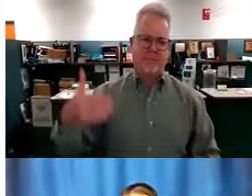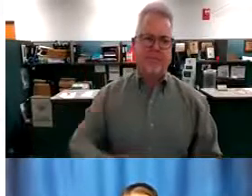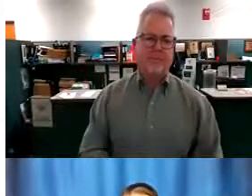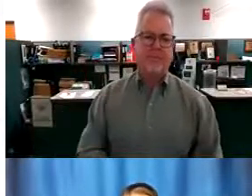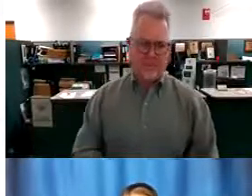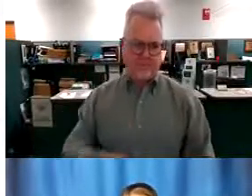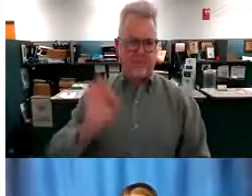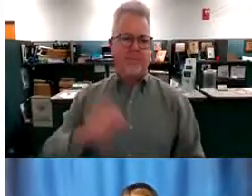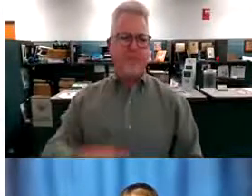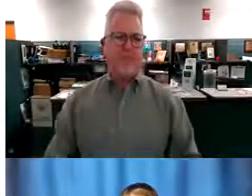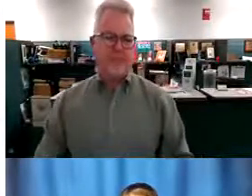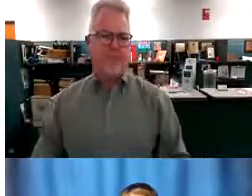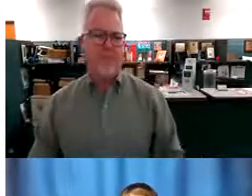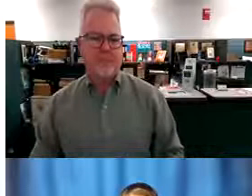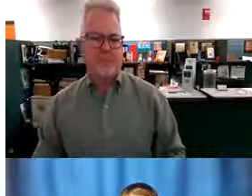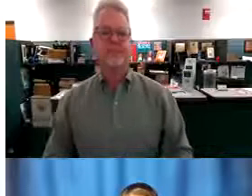Back up. There you go.